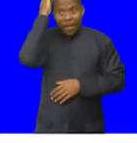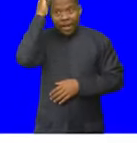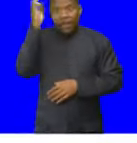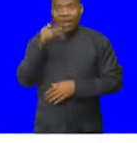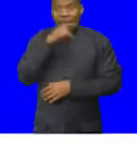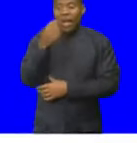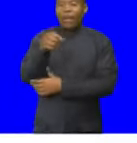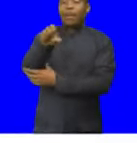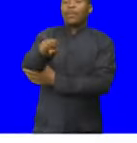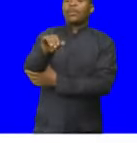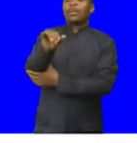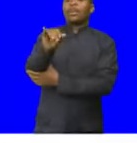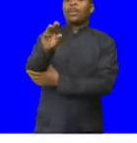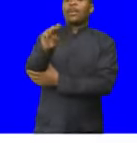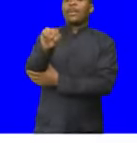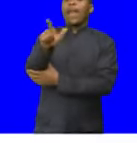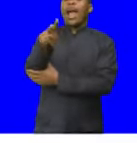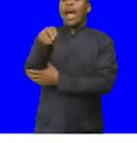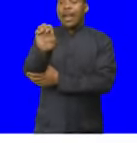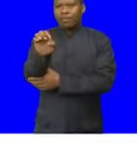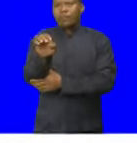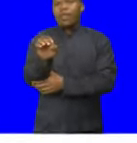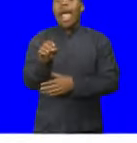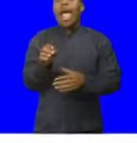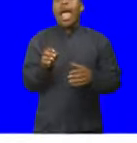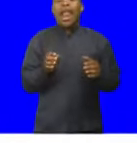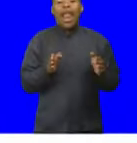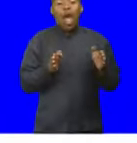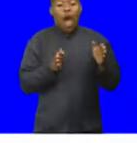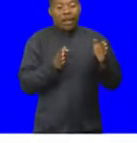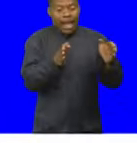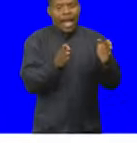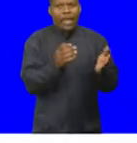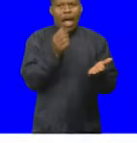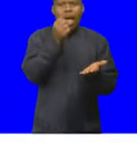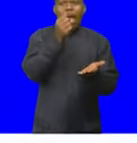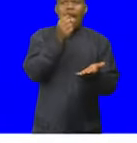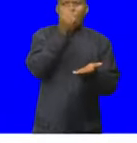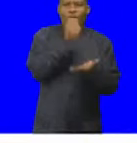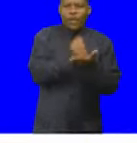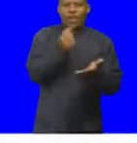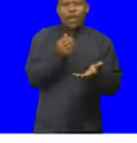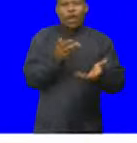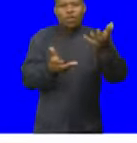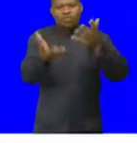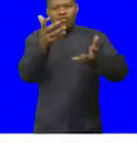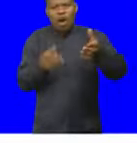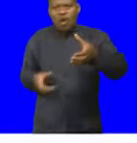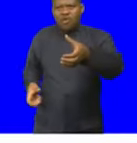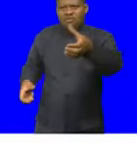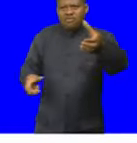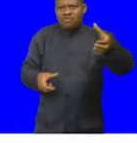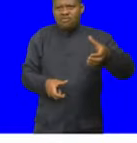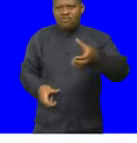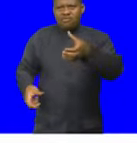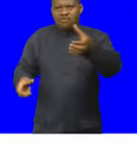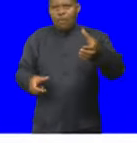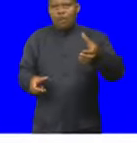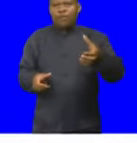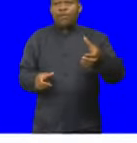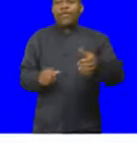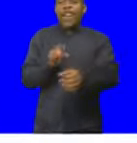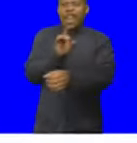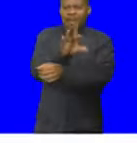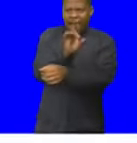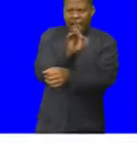kutsi aphathise labo labayawungenela lombukiso kutsi sebayawumelela live leSwatini